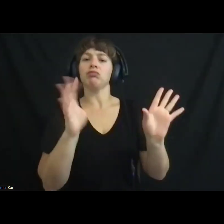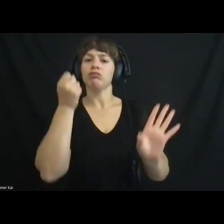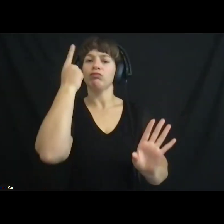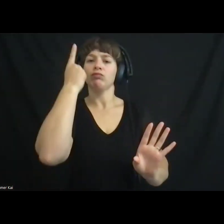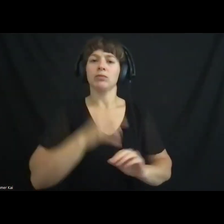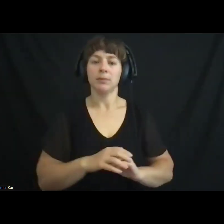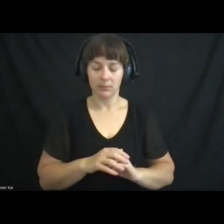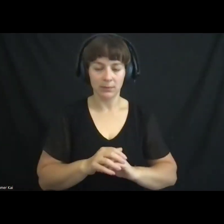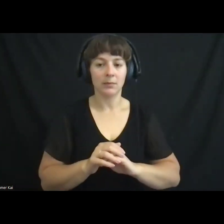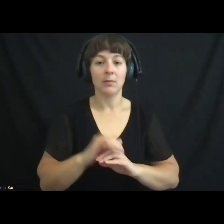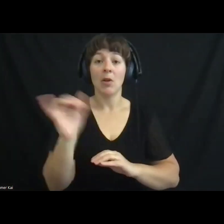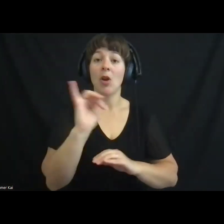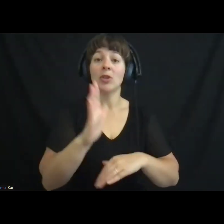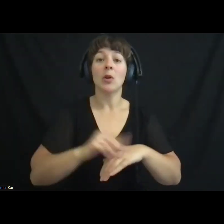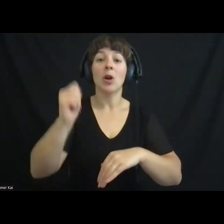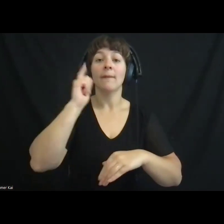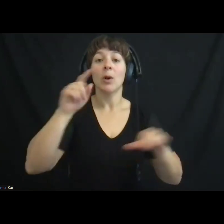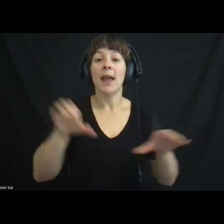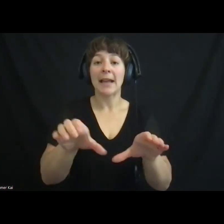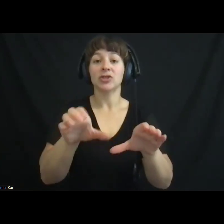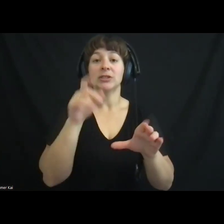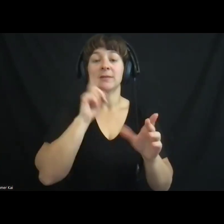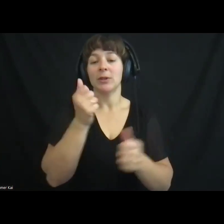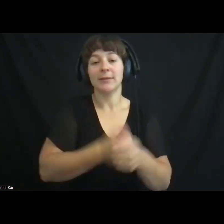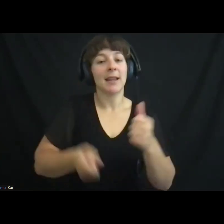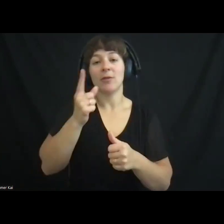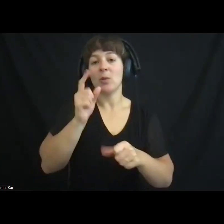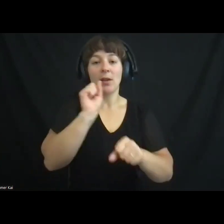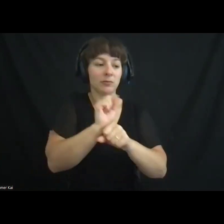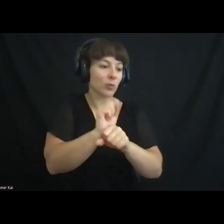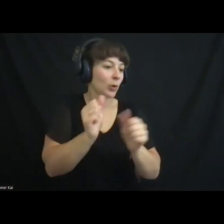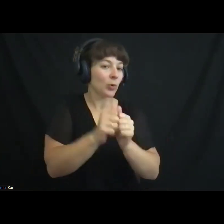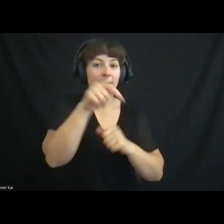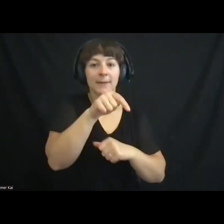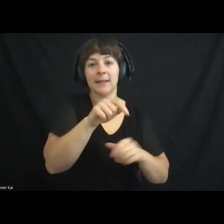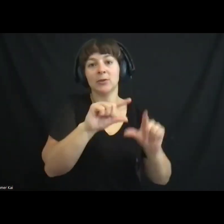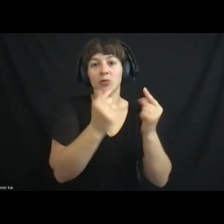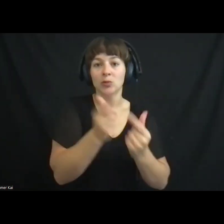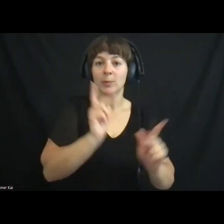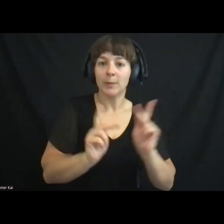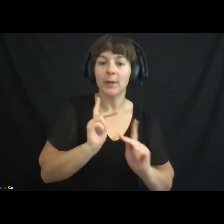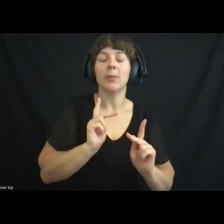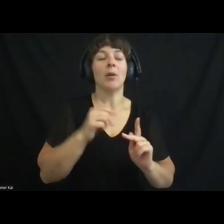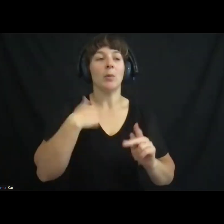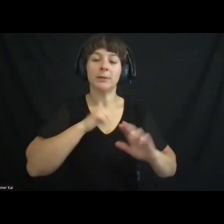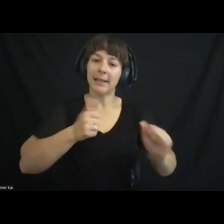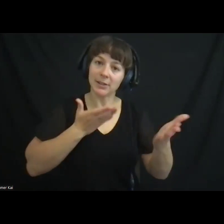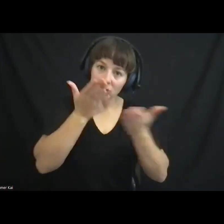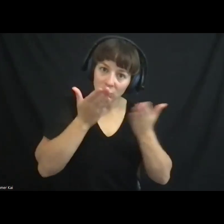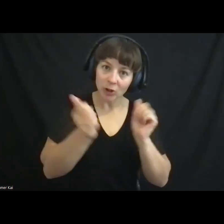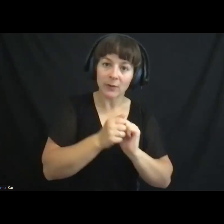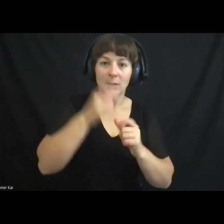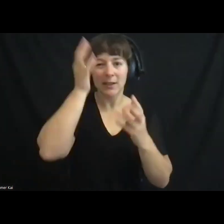also is a call to action to all of us who work with this population to serve them in the most